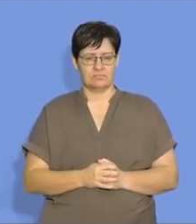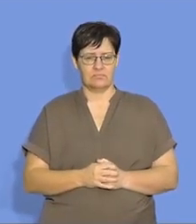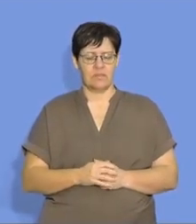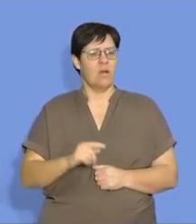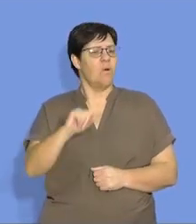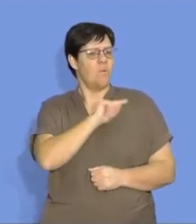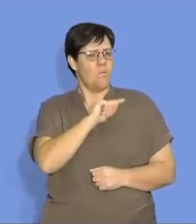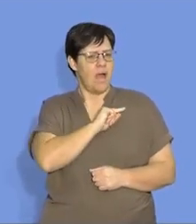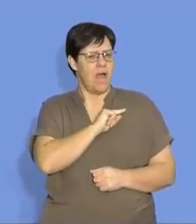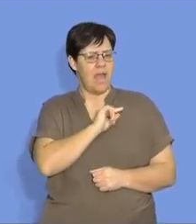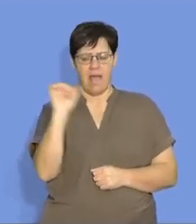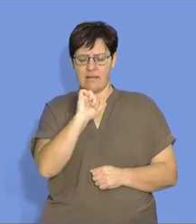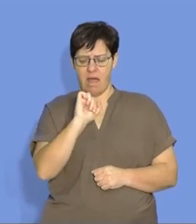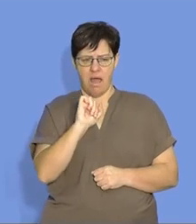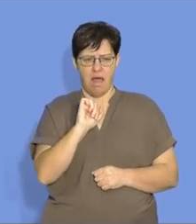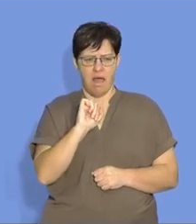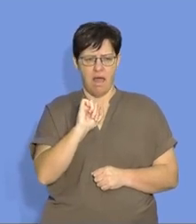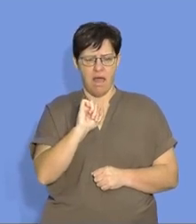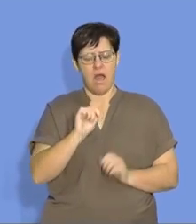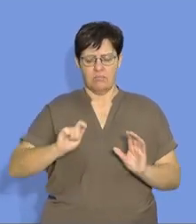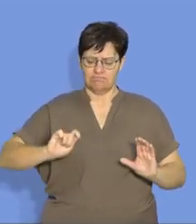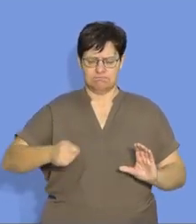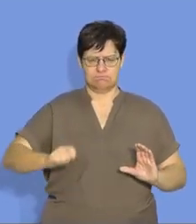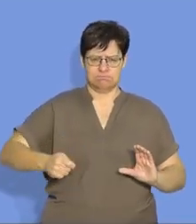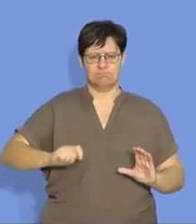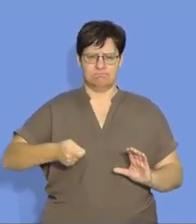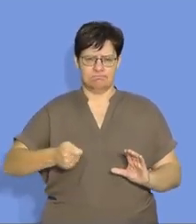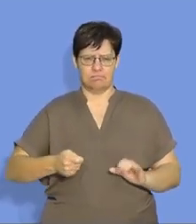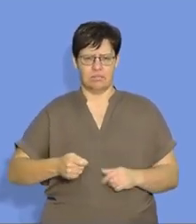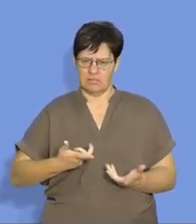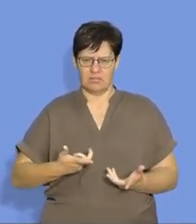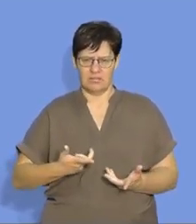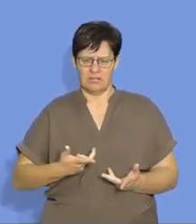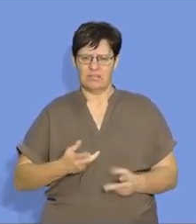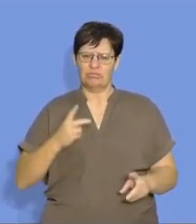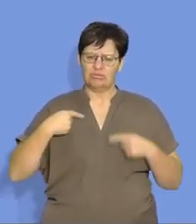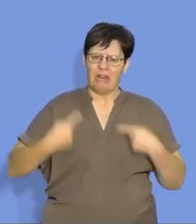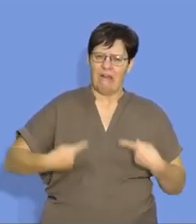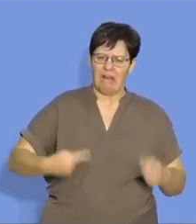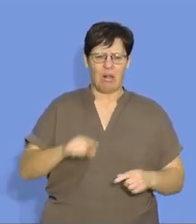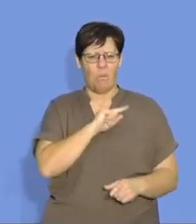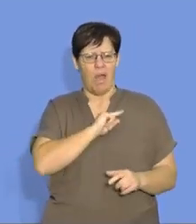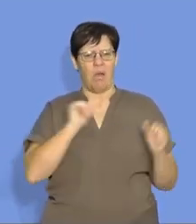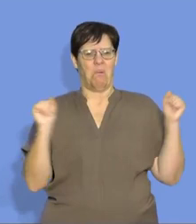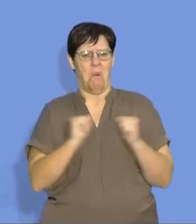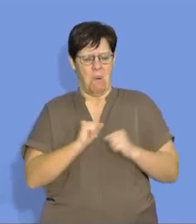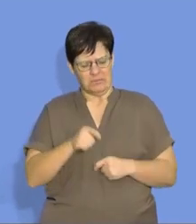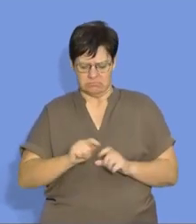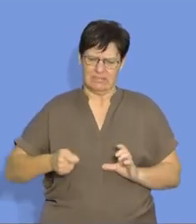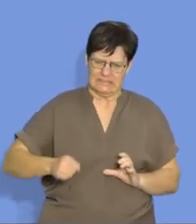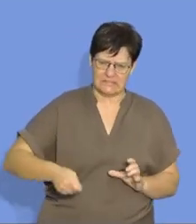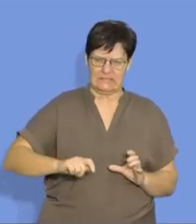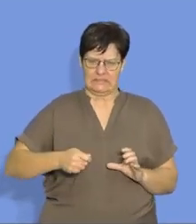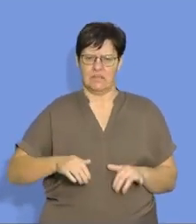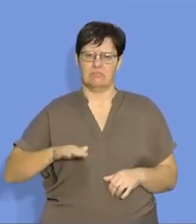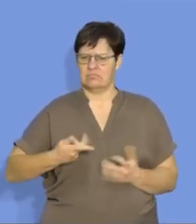Why do older cars sometimes take a long time to start on a cold morning in winter? I would like you to take